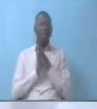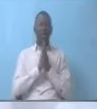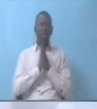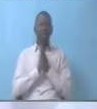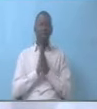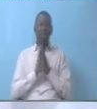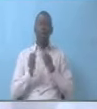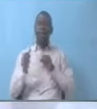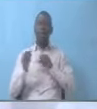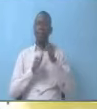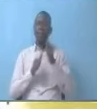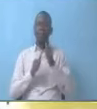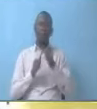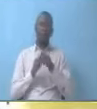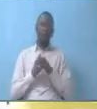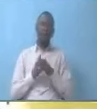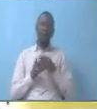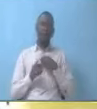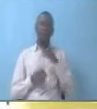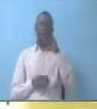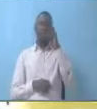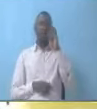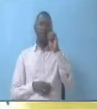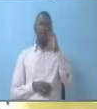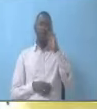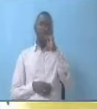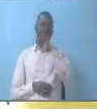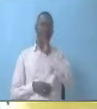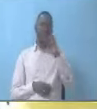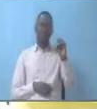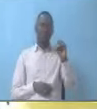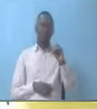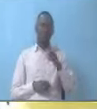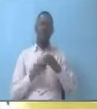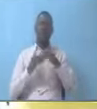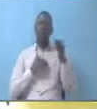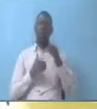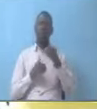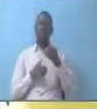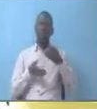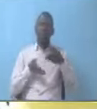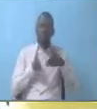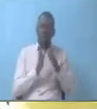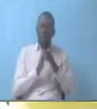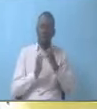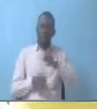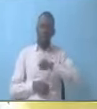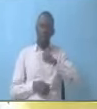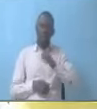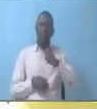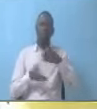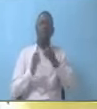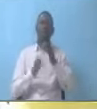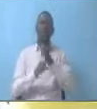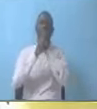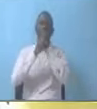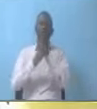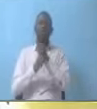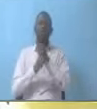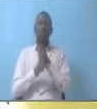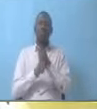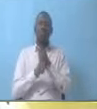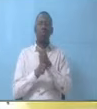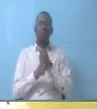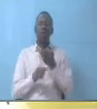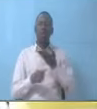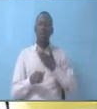gën duñu bu gëna yewen. That the degrees were the most effective way of helping them achieve their objectives. Ne degree bi day degree mo nekkol li nga xamne